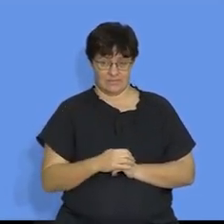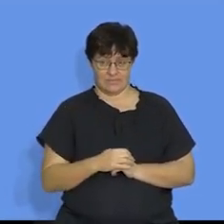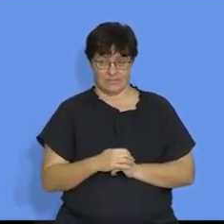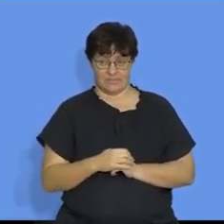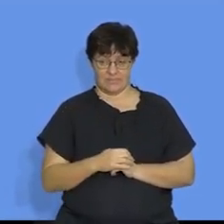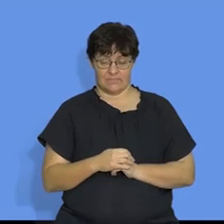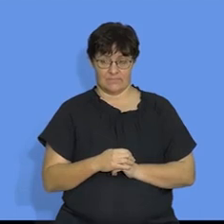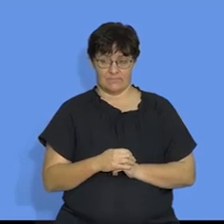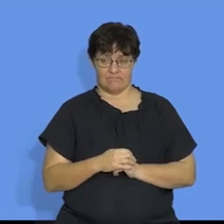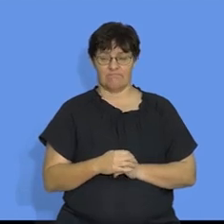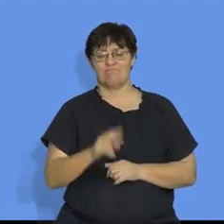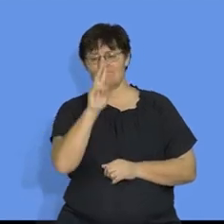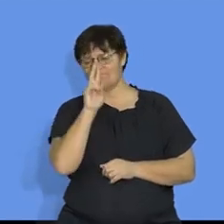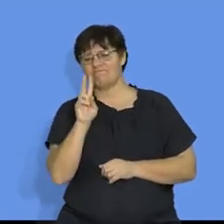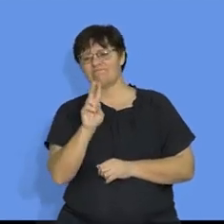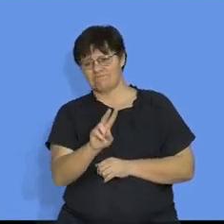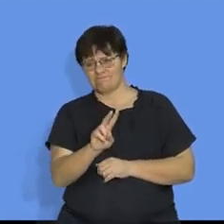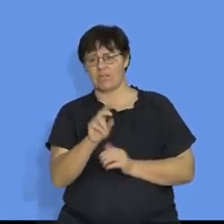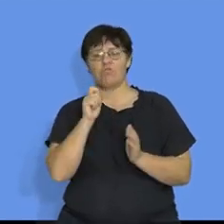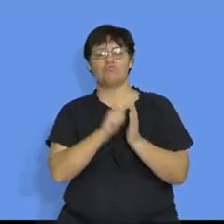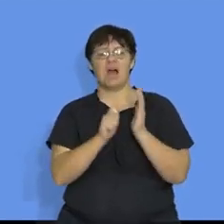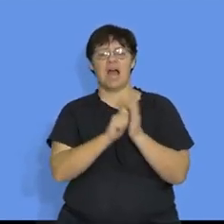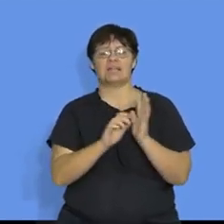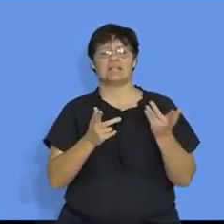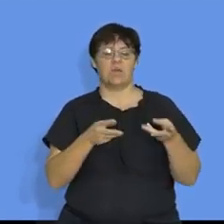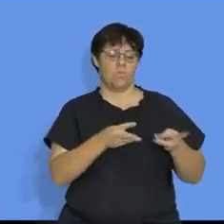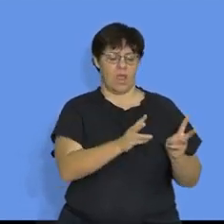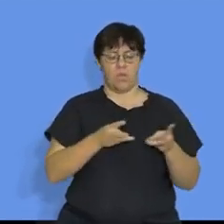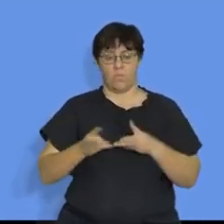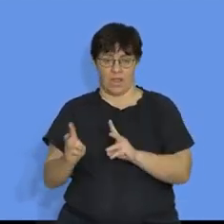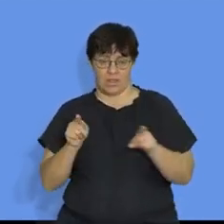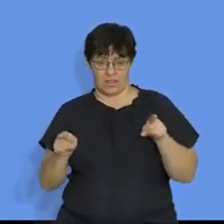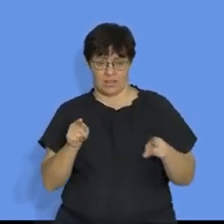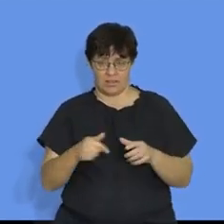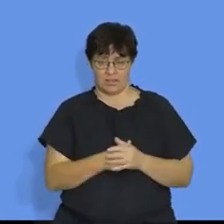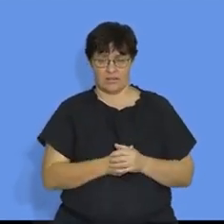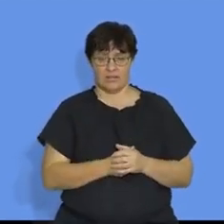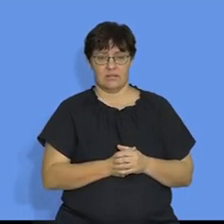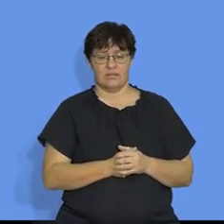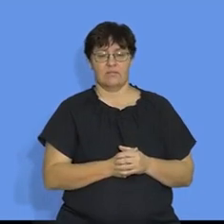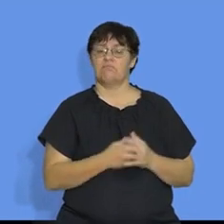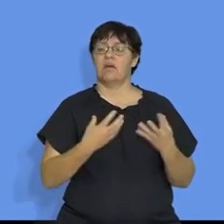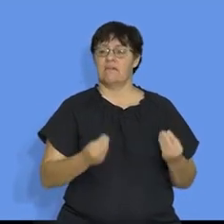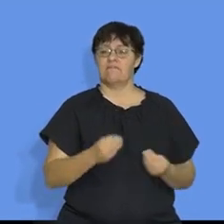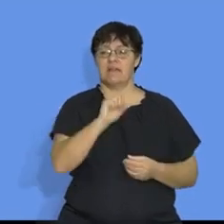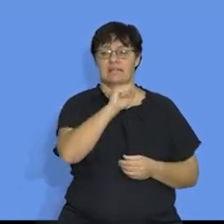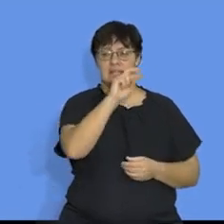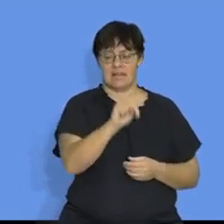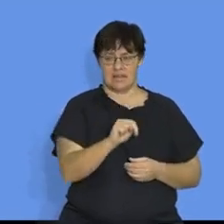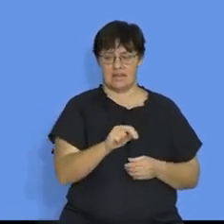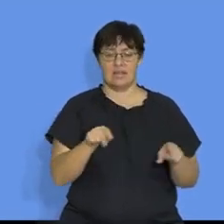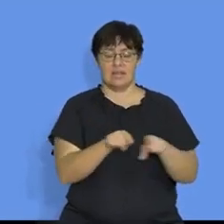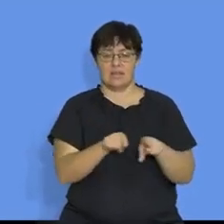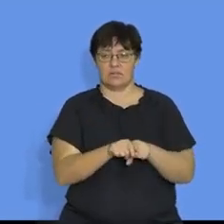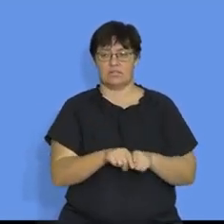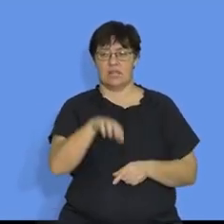So please note that this can be written in two different ways. So we can have Sn